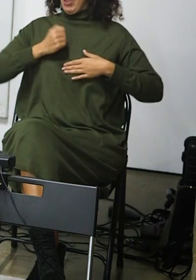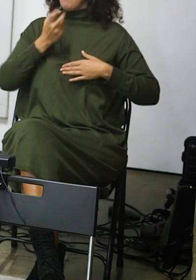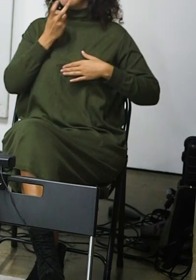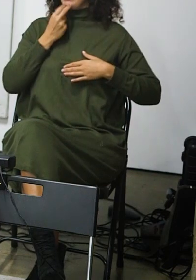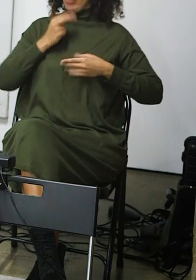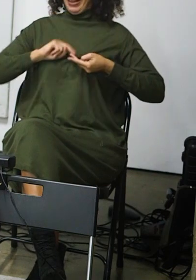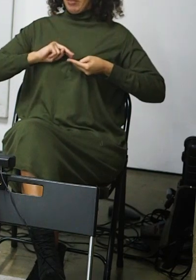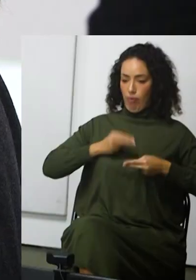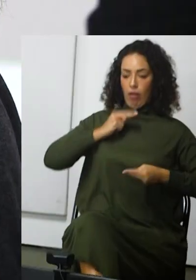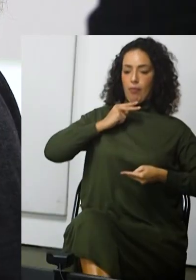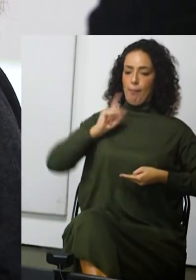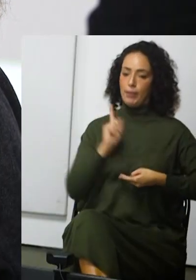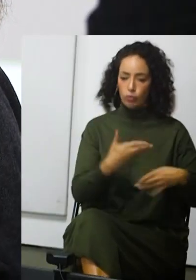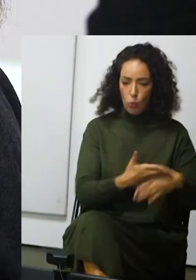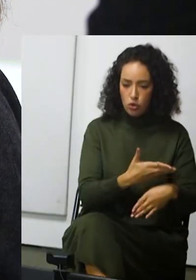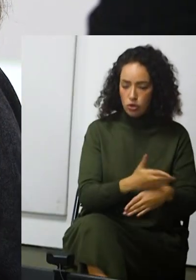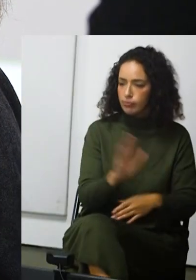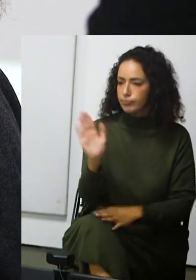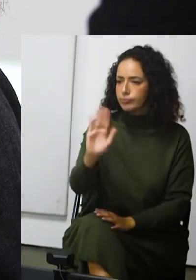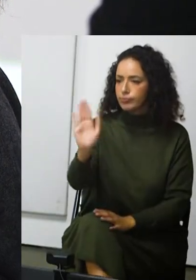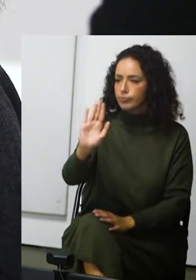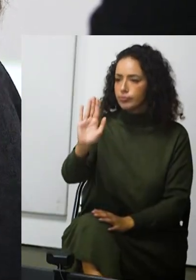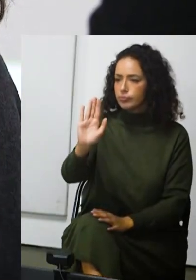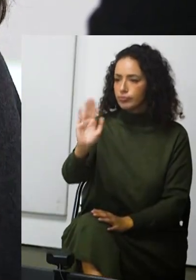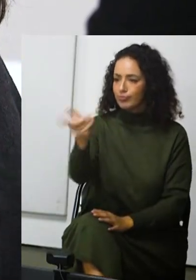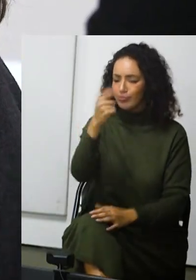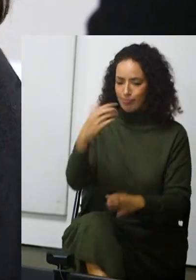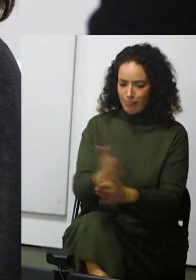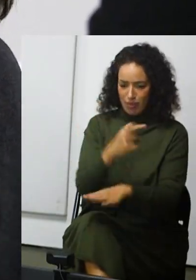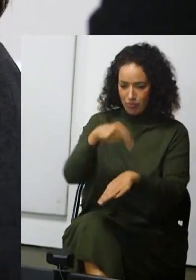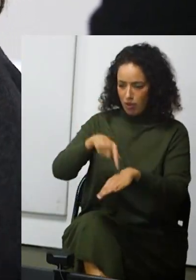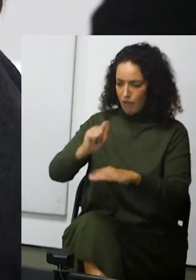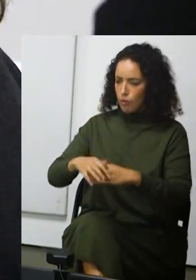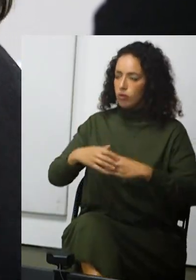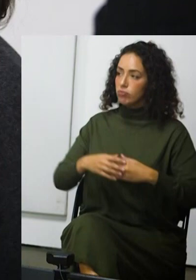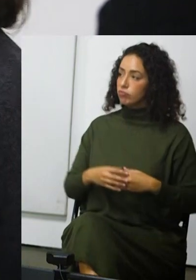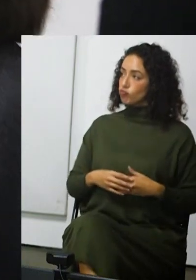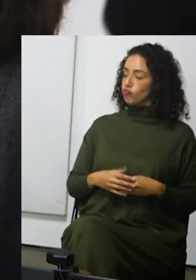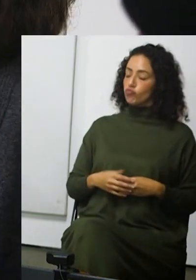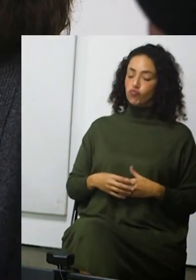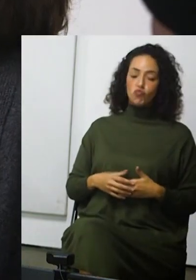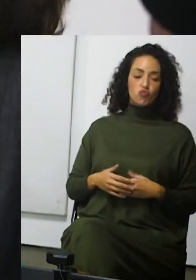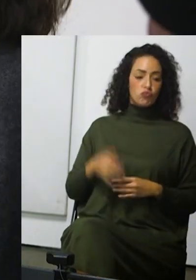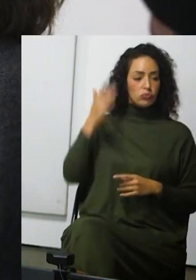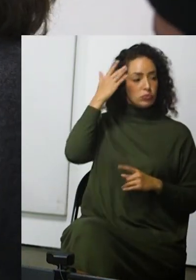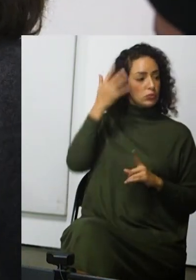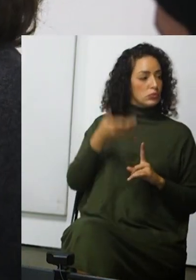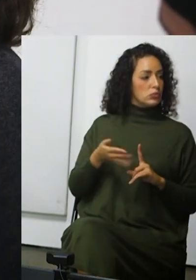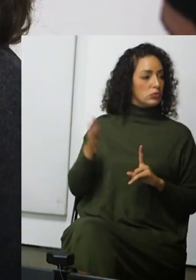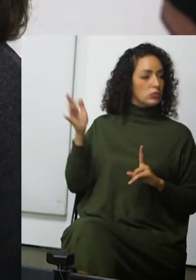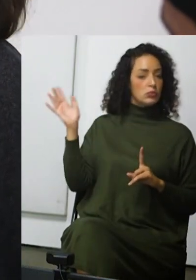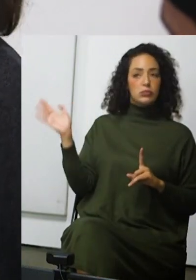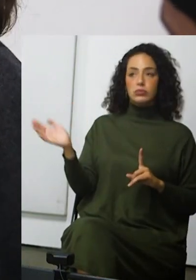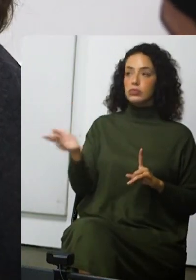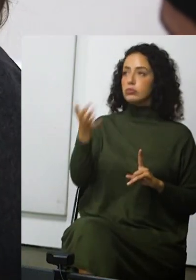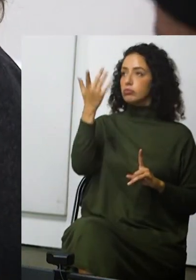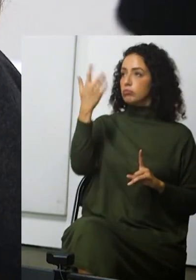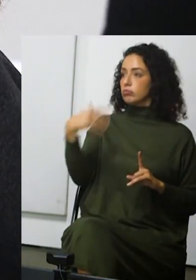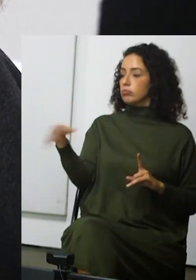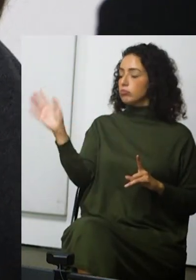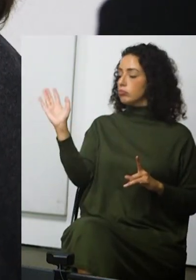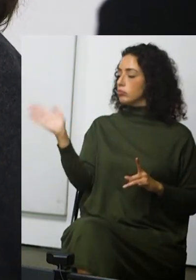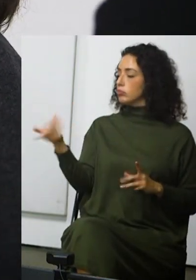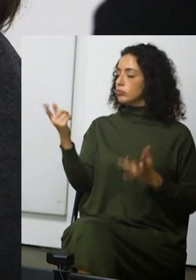about how we can make space to just be idle, where we're kind of maybe doing similar activities to what we might do when